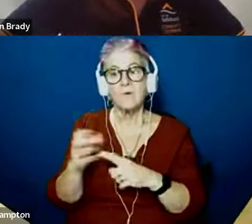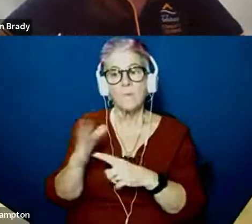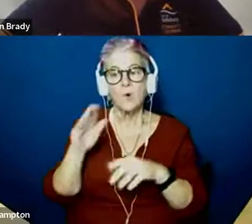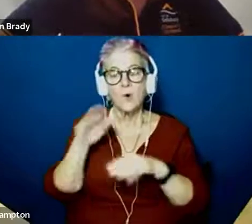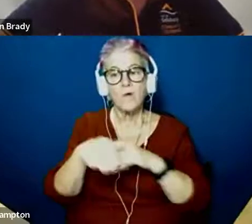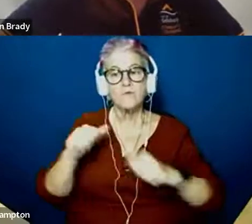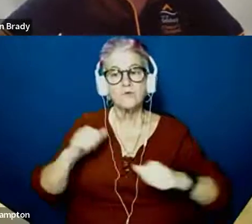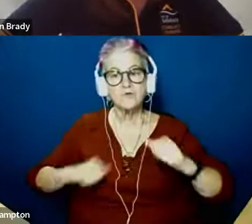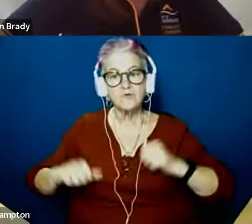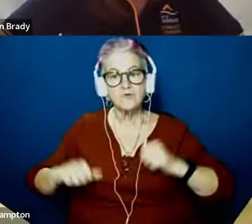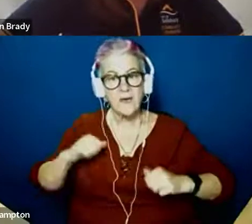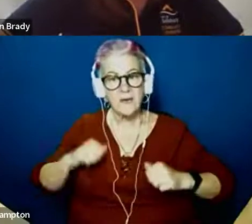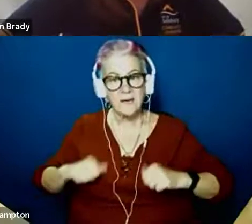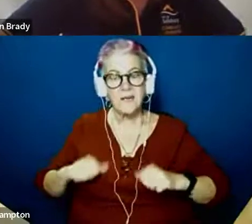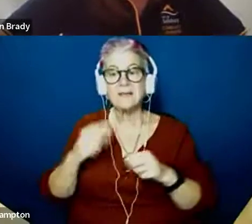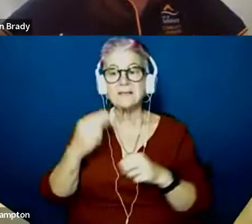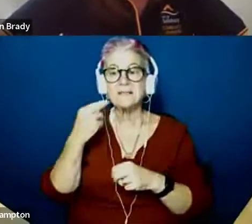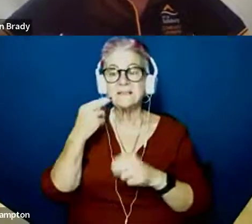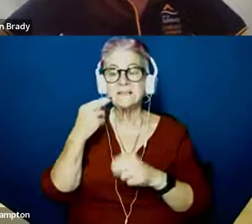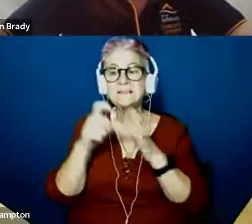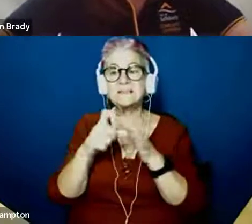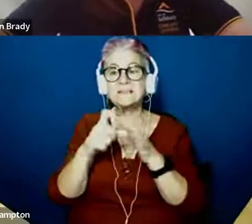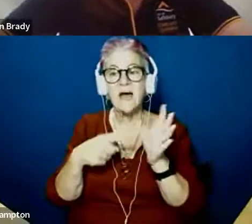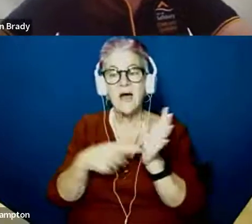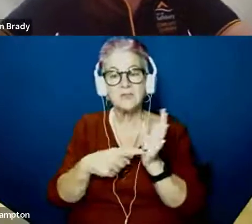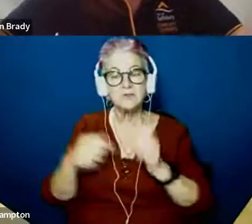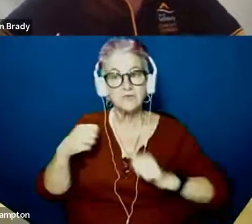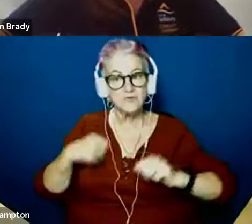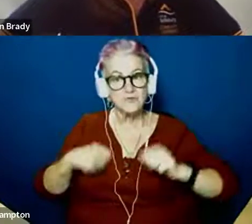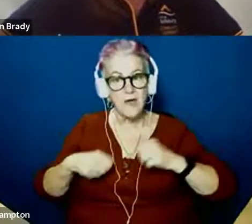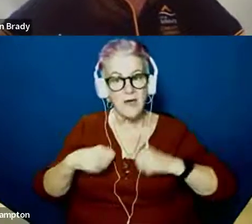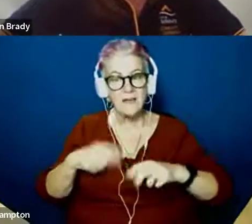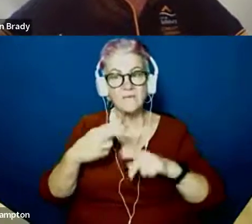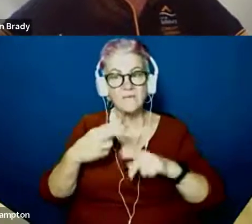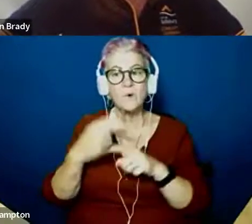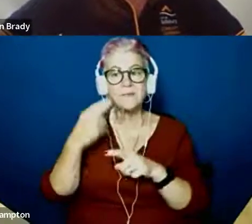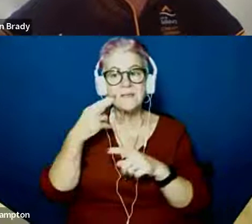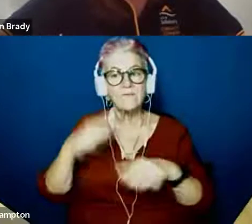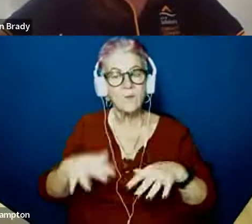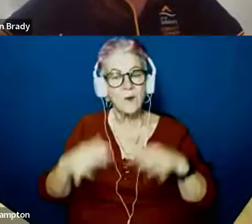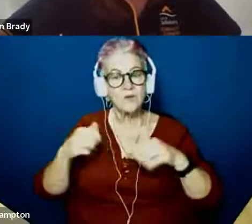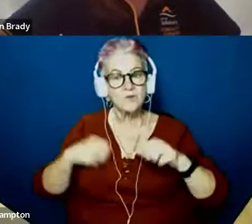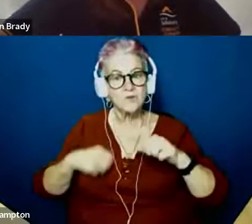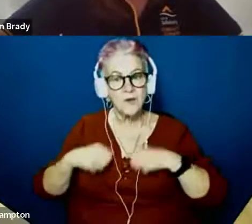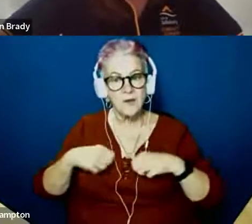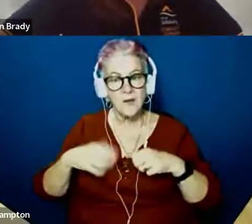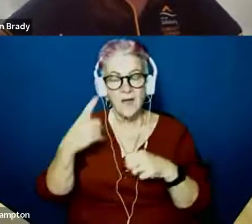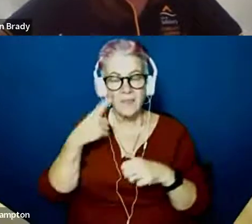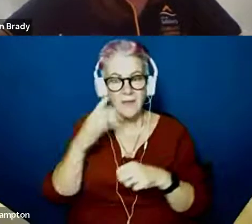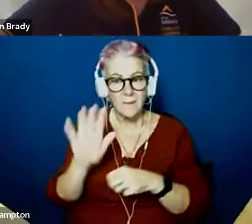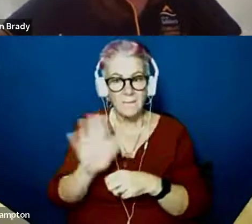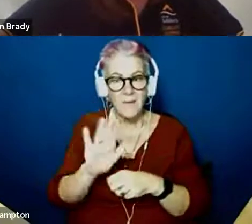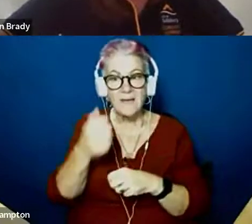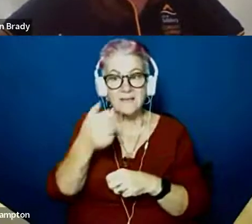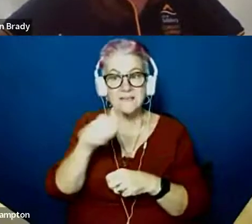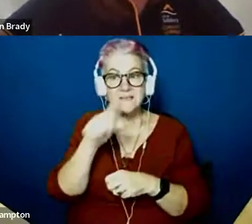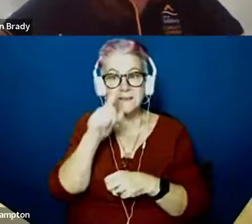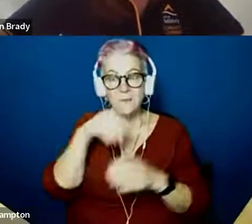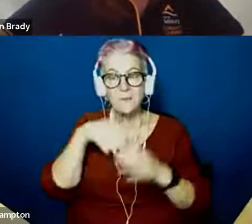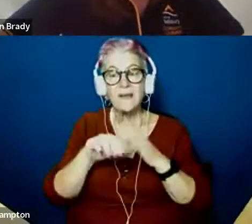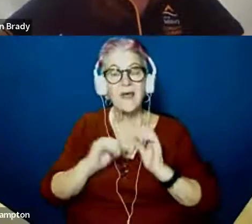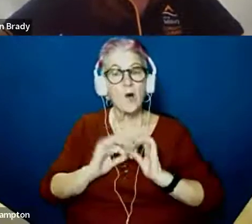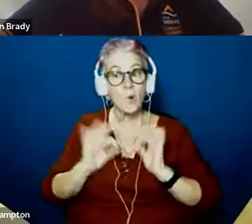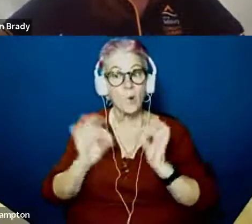That deaf awareness training, we've run that for quite a few times. I think about 60 people in our organisation have now had deaf